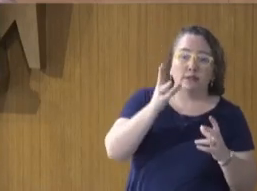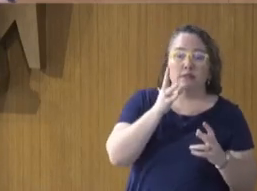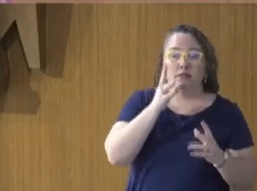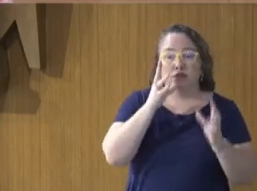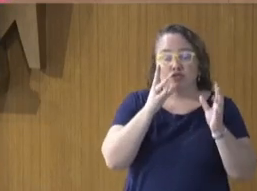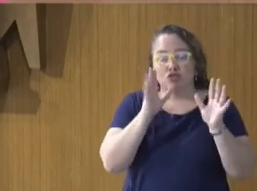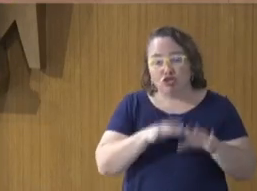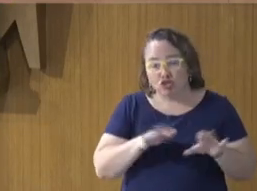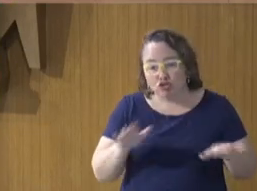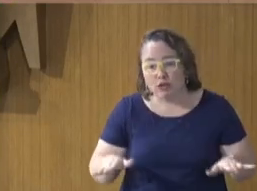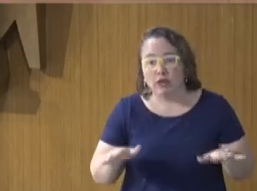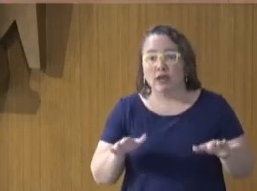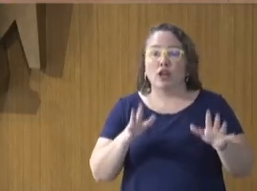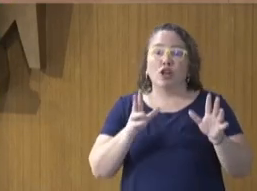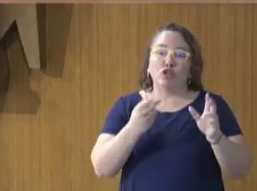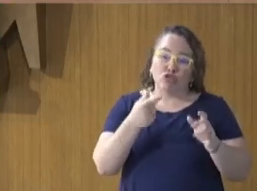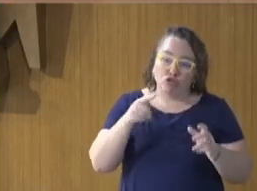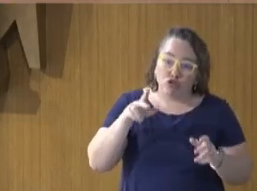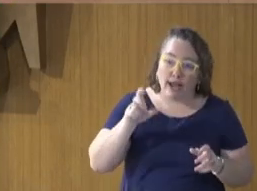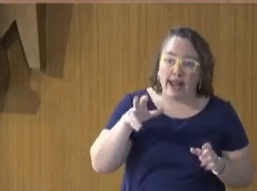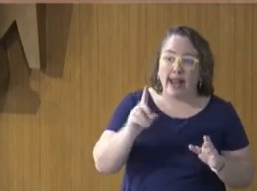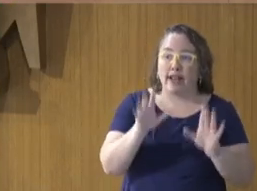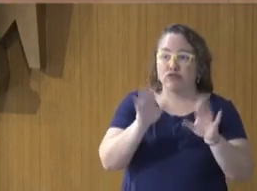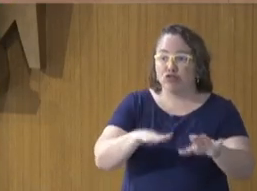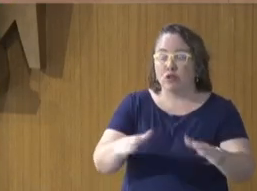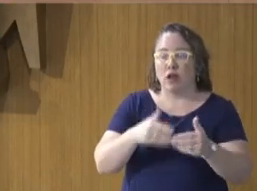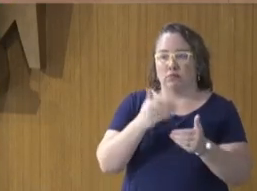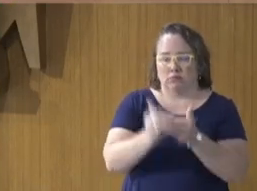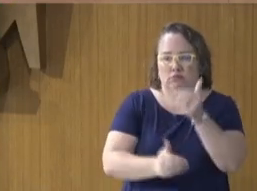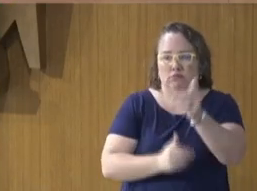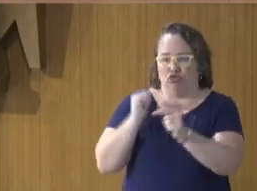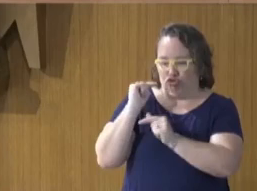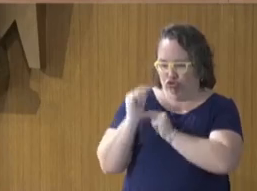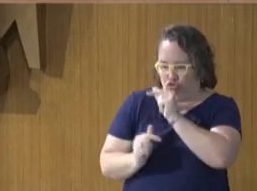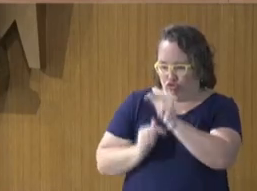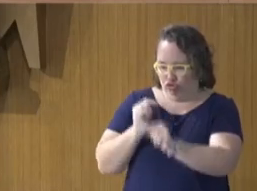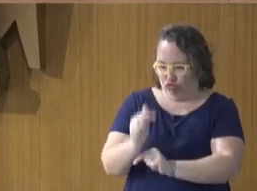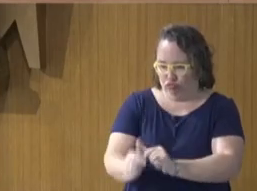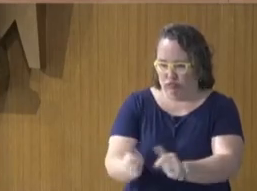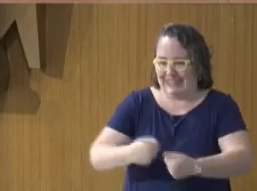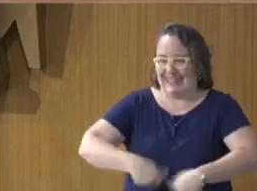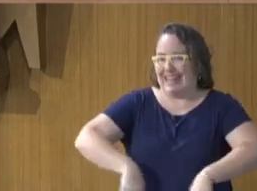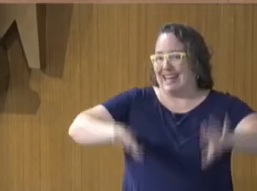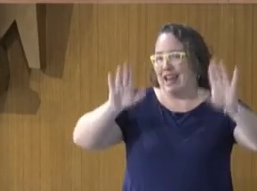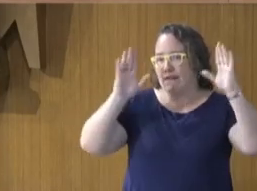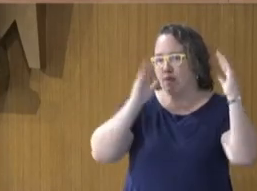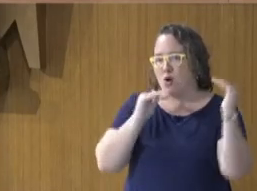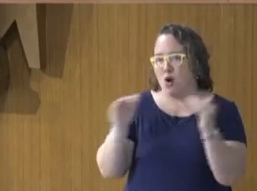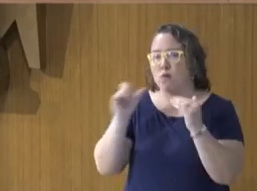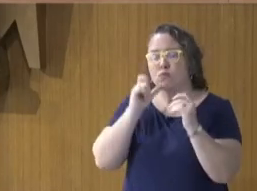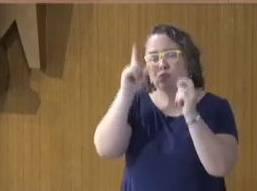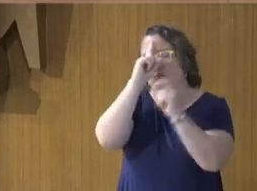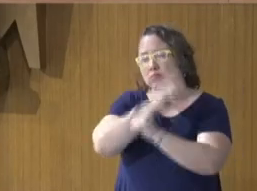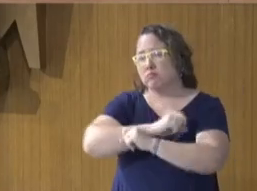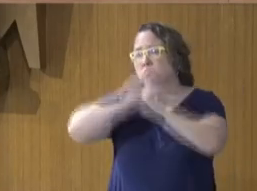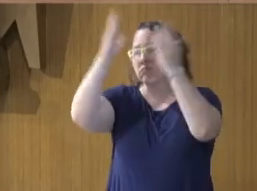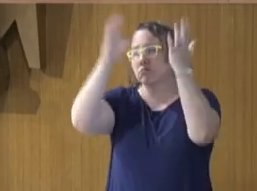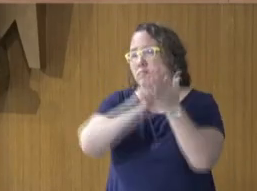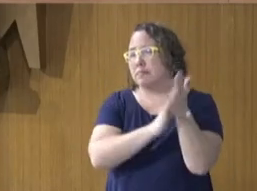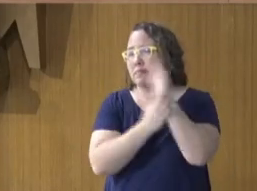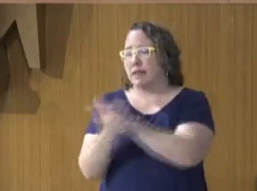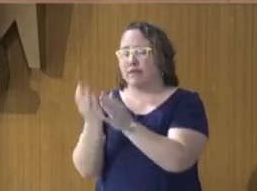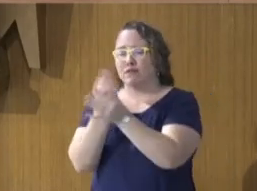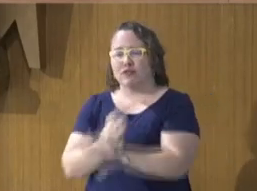grandchildren's grandchildren's fate. In other words, they had completely given up hope. They weren't looking or dreaming about freedom anymore